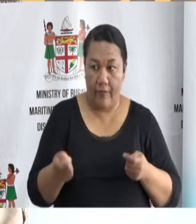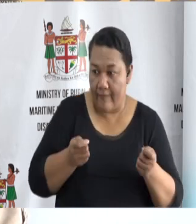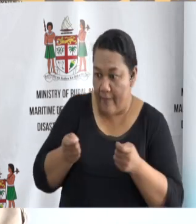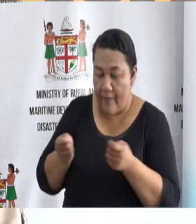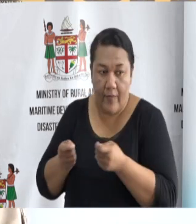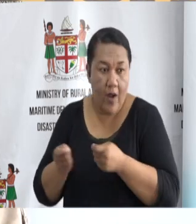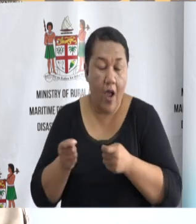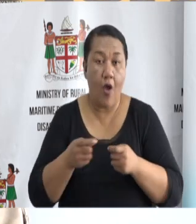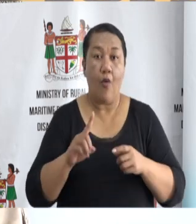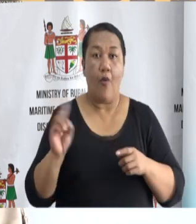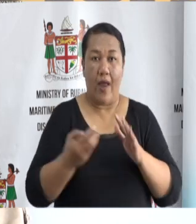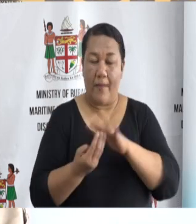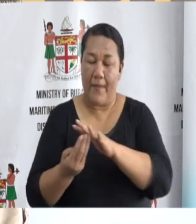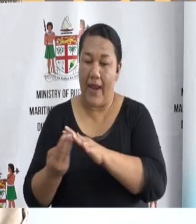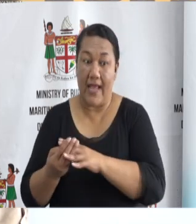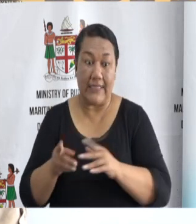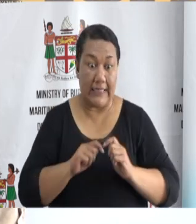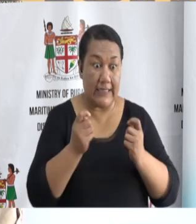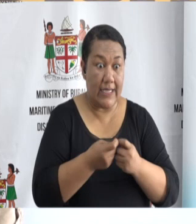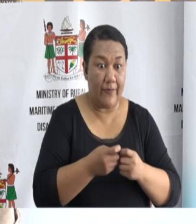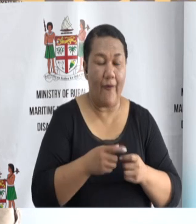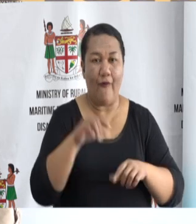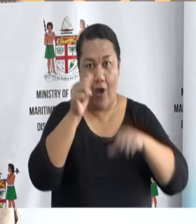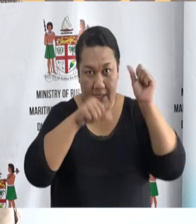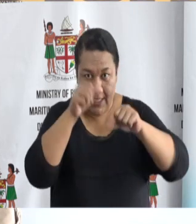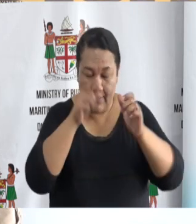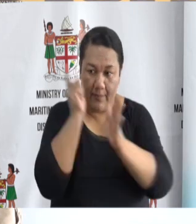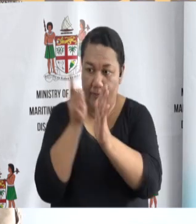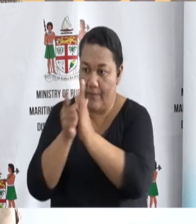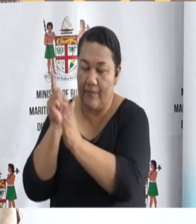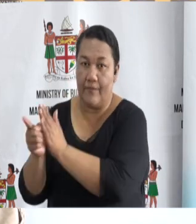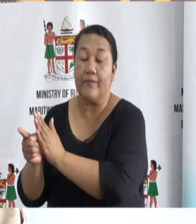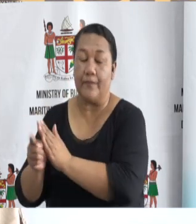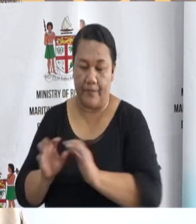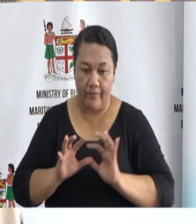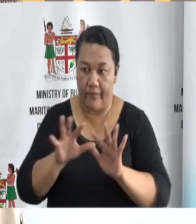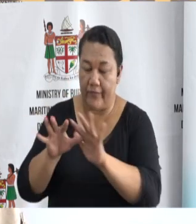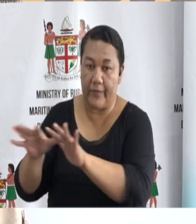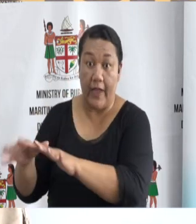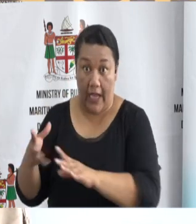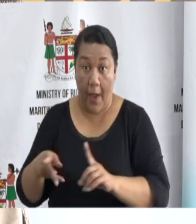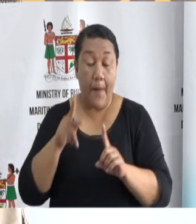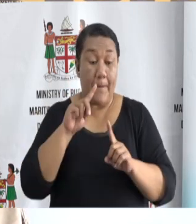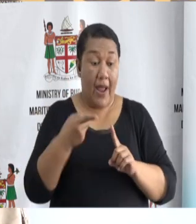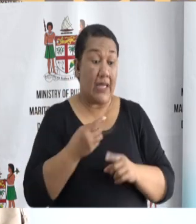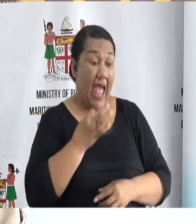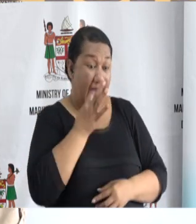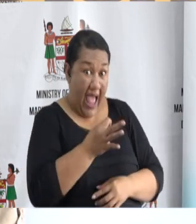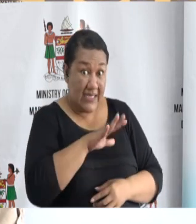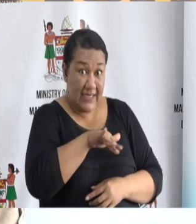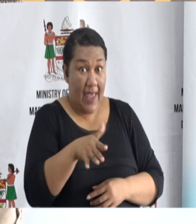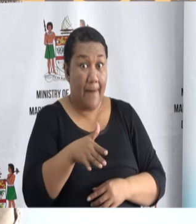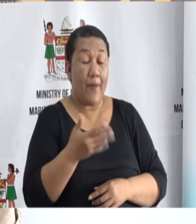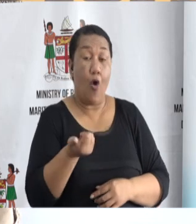the divisional commissioners are currently mobilizing their team conducting initial damage assessment, but also they have